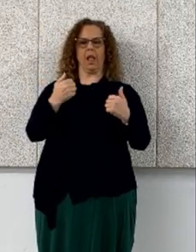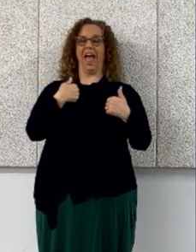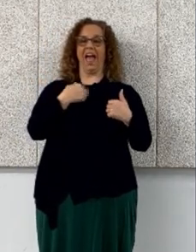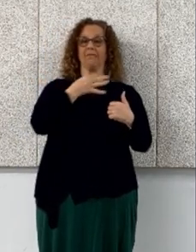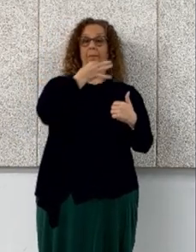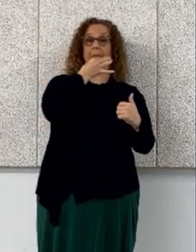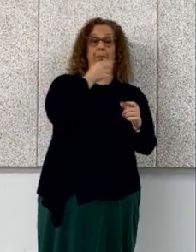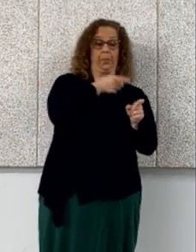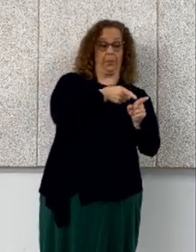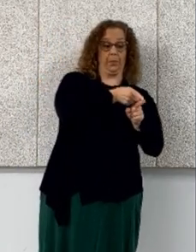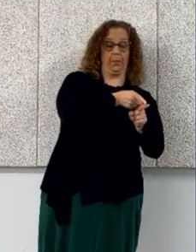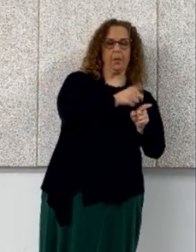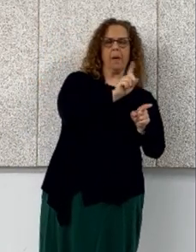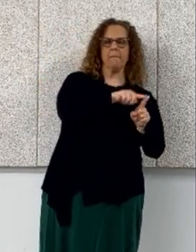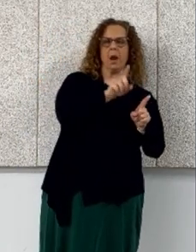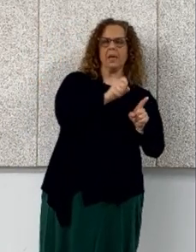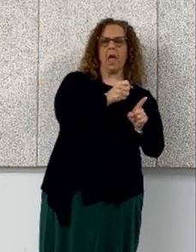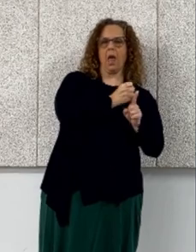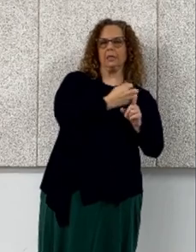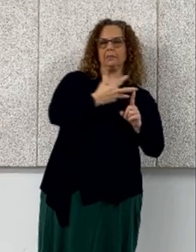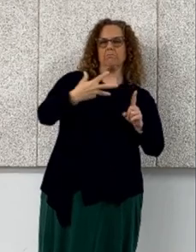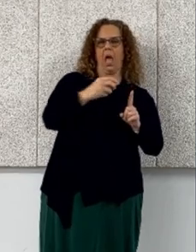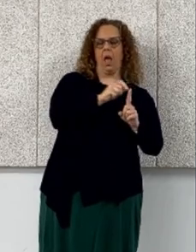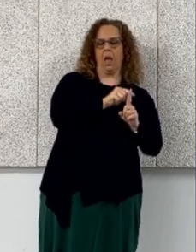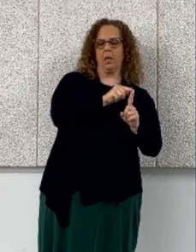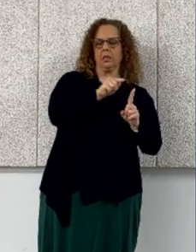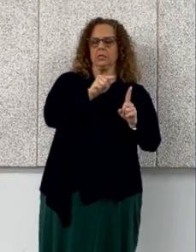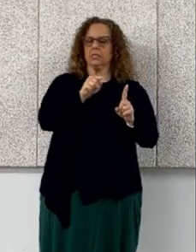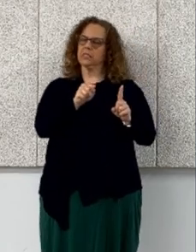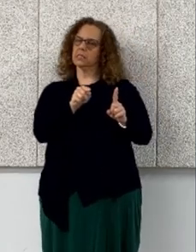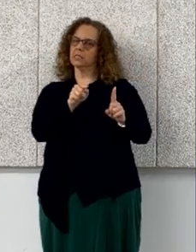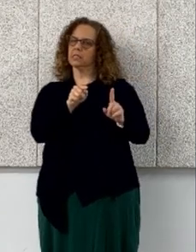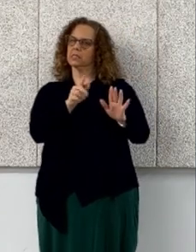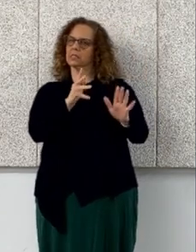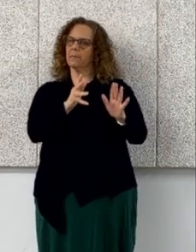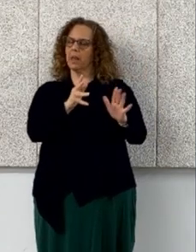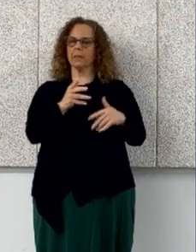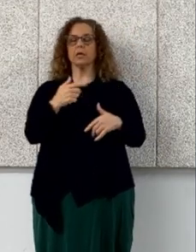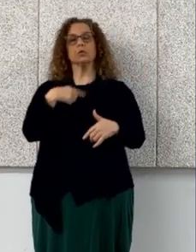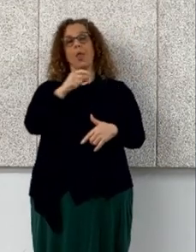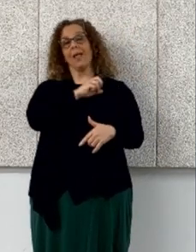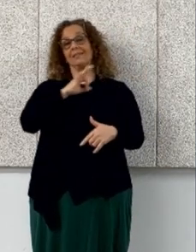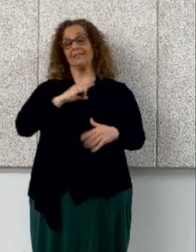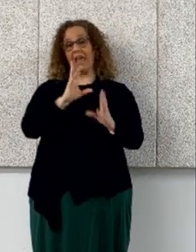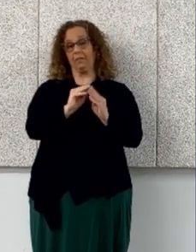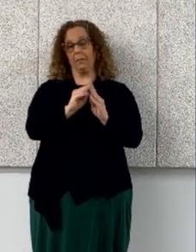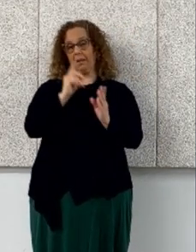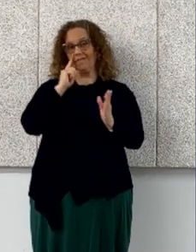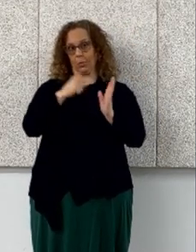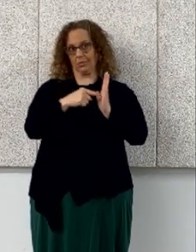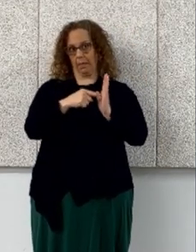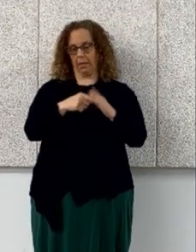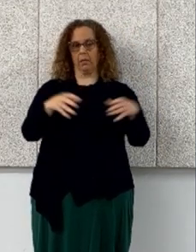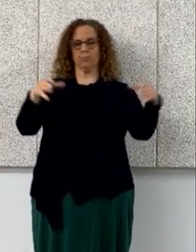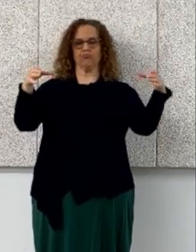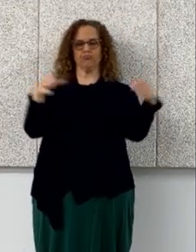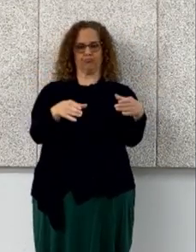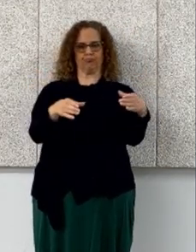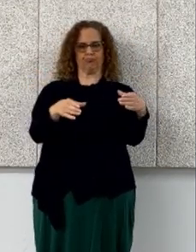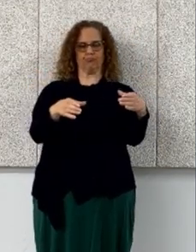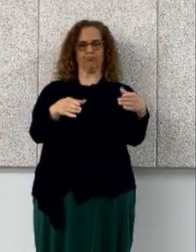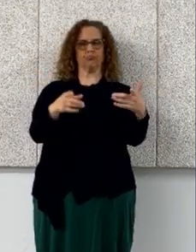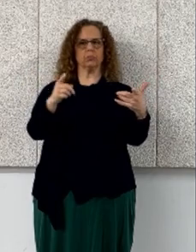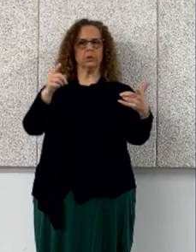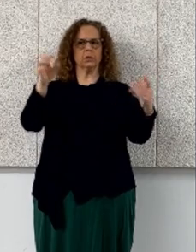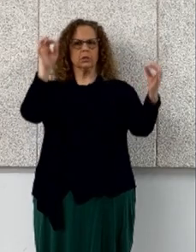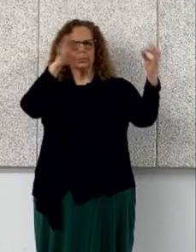So as we've grown, when we were a smaller staff, we would brainstorm at a staff meeting and everyone would feel free to weigh in. But